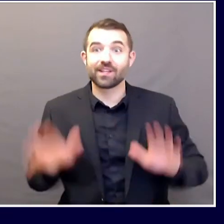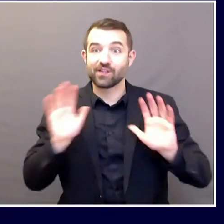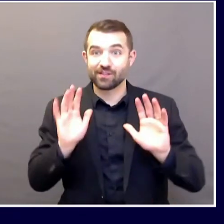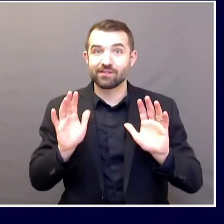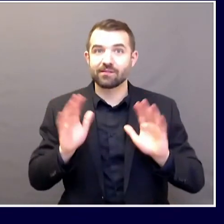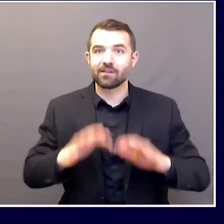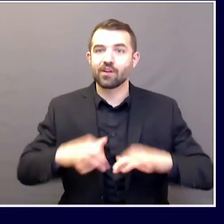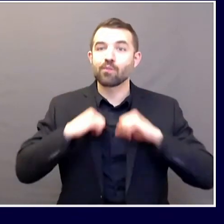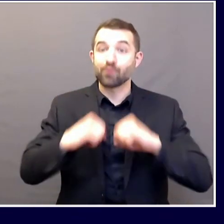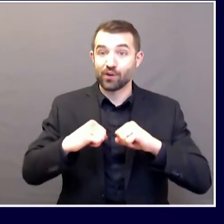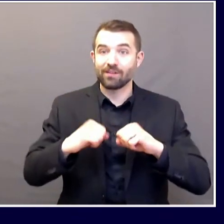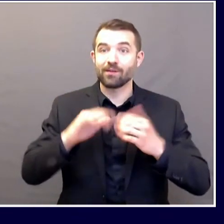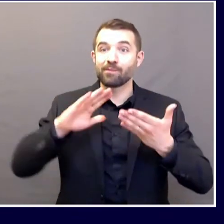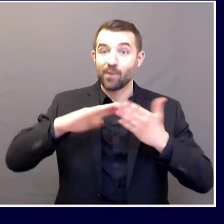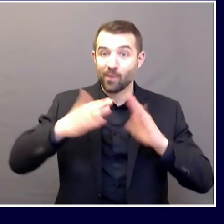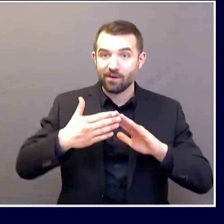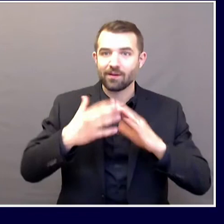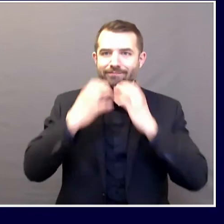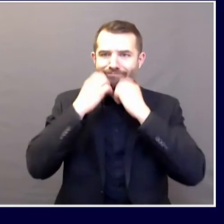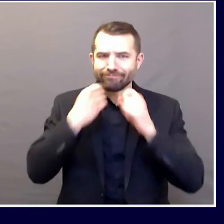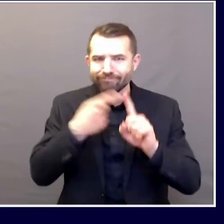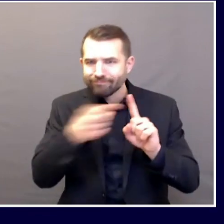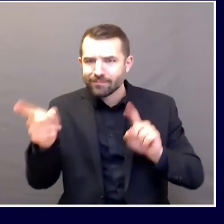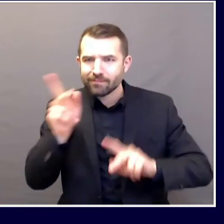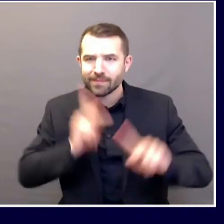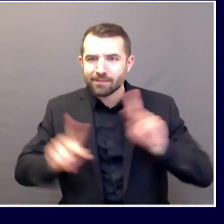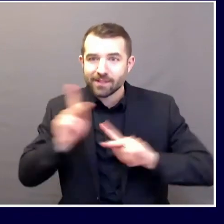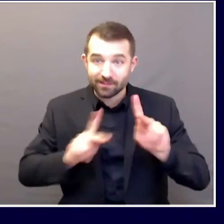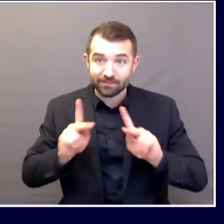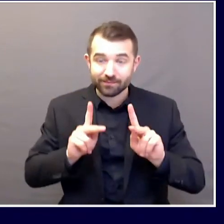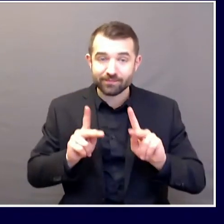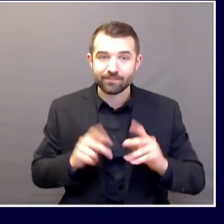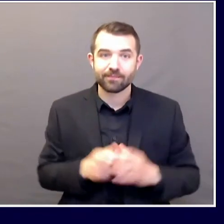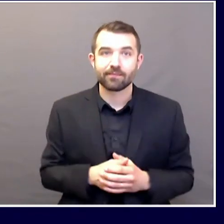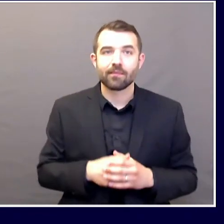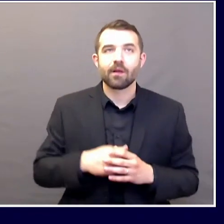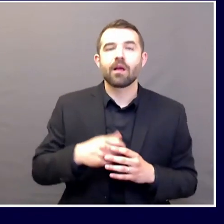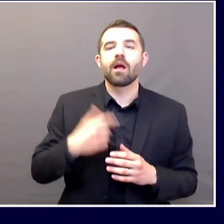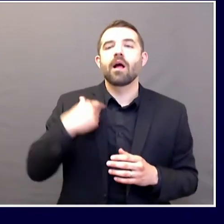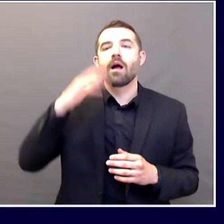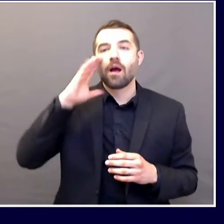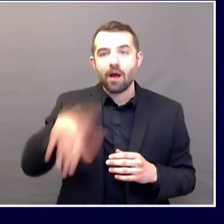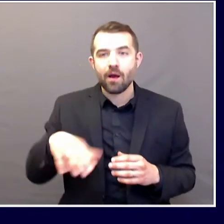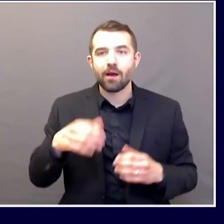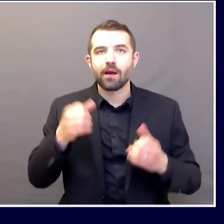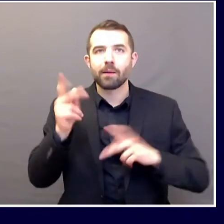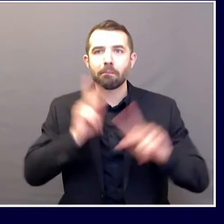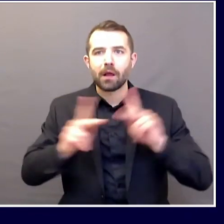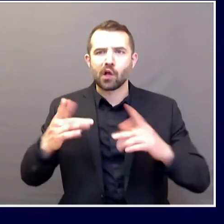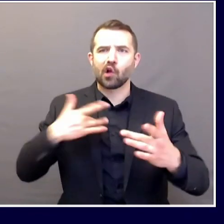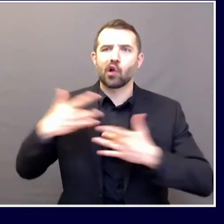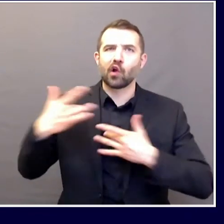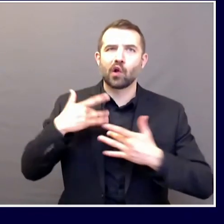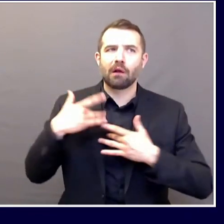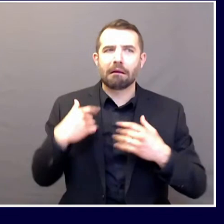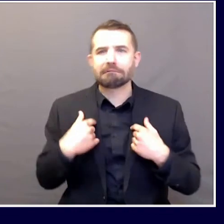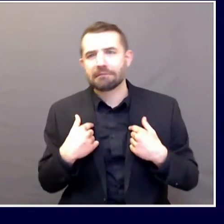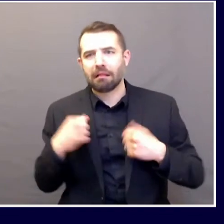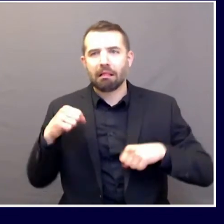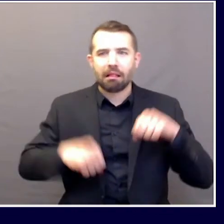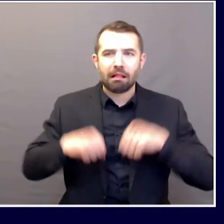safe. But I understand that there are a lot of folks out there that have concerns. Let's talk about the risk.